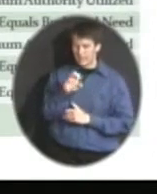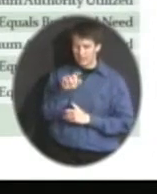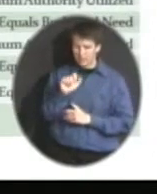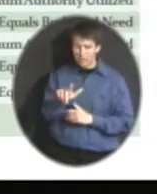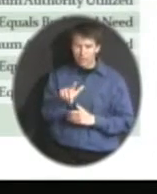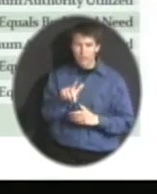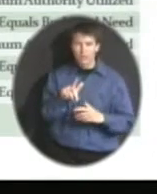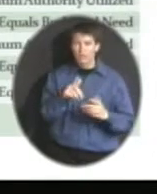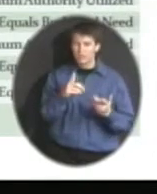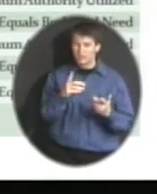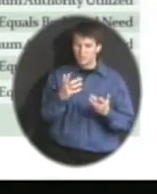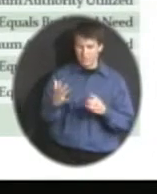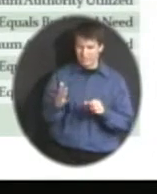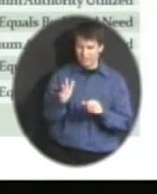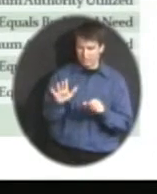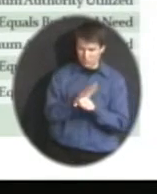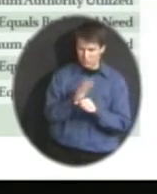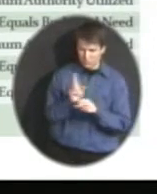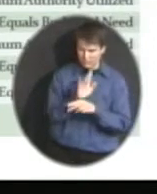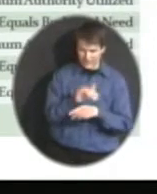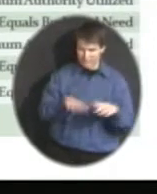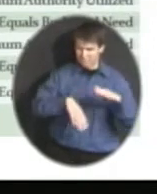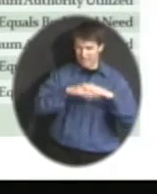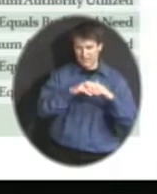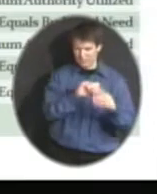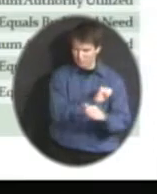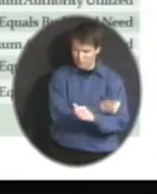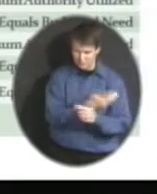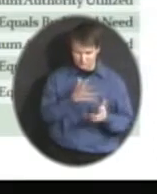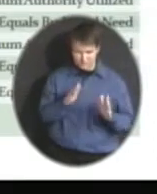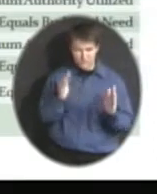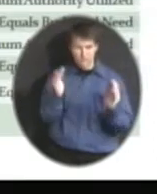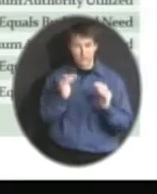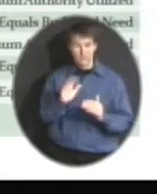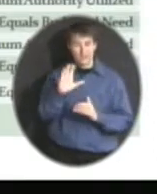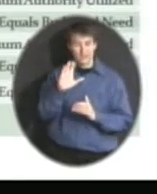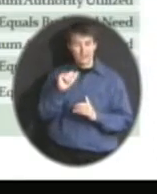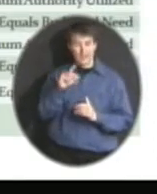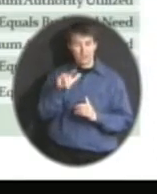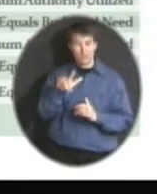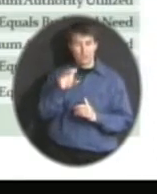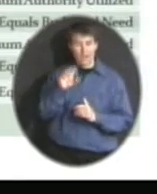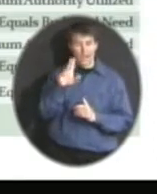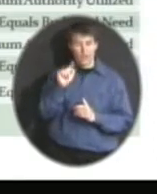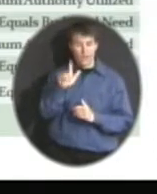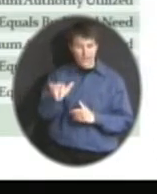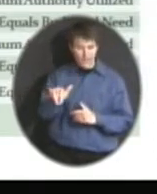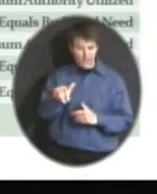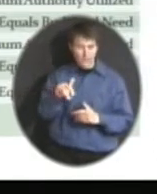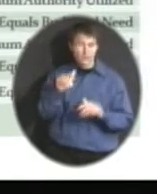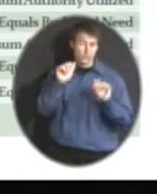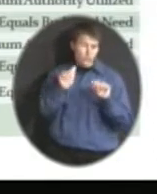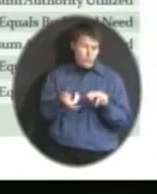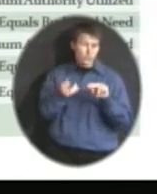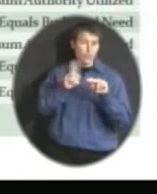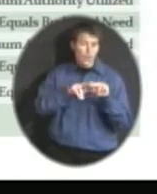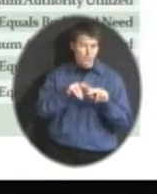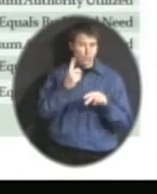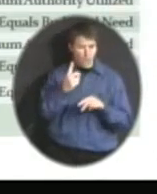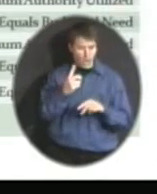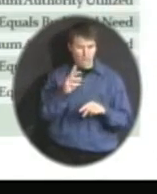that, we're at our maximum authority. Capital outlay could go up 1 mil, and then you would be at your maximum, which is